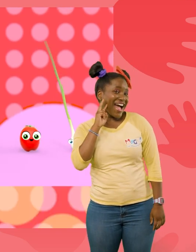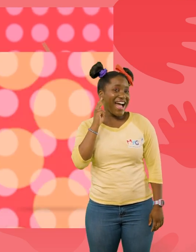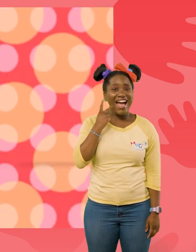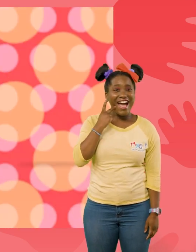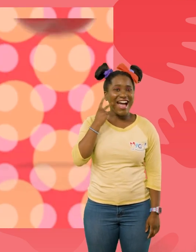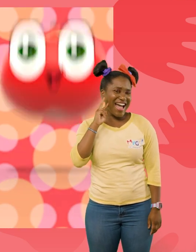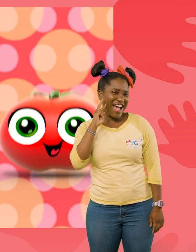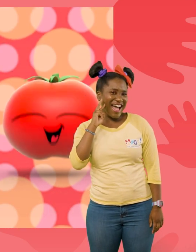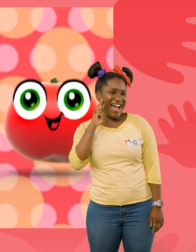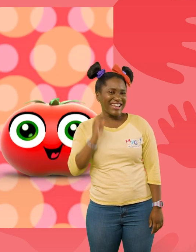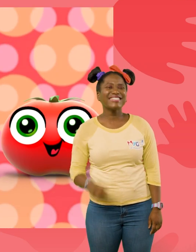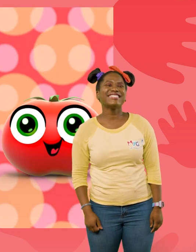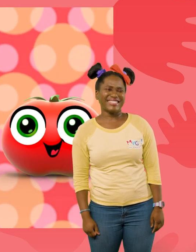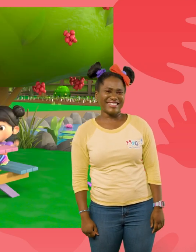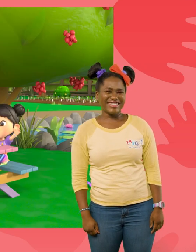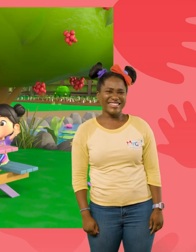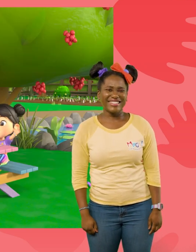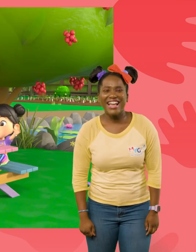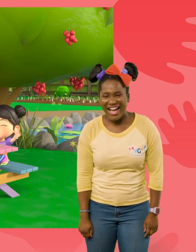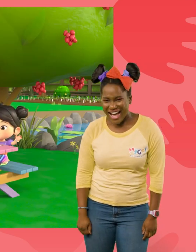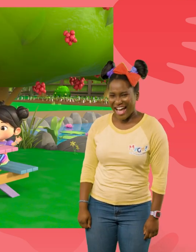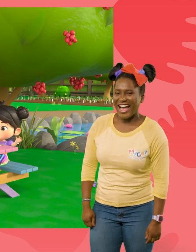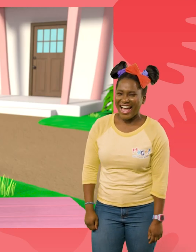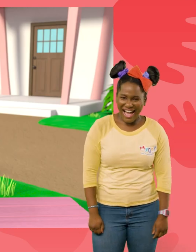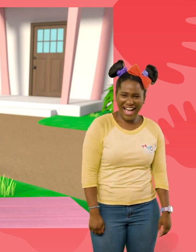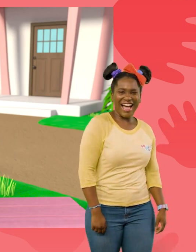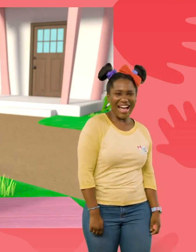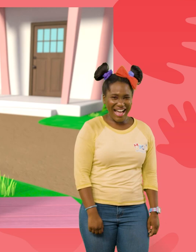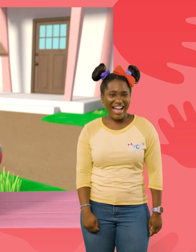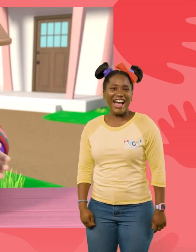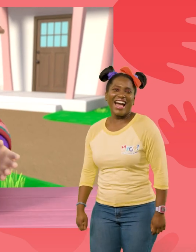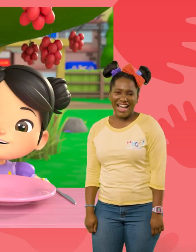healthy vegetables.